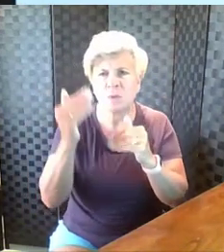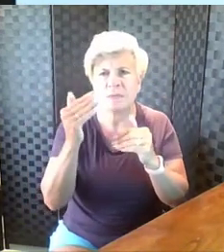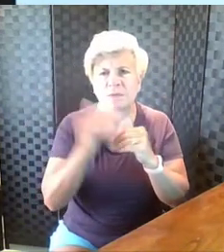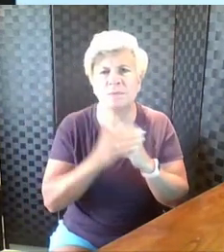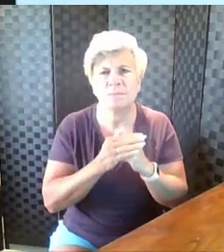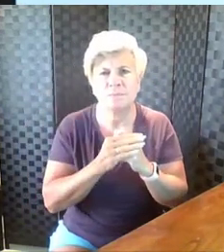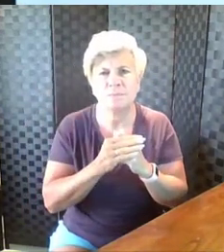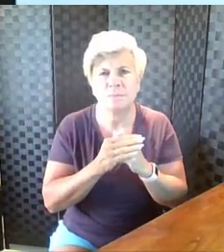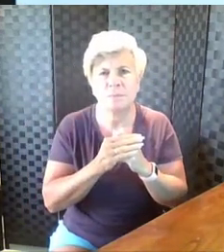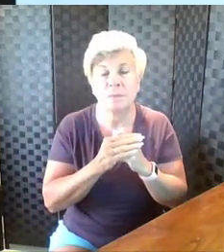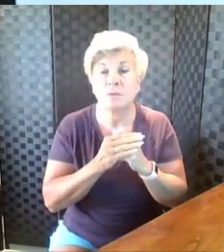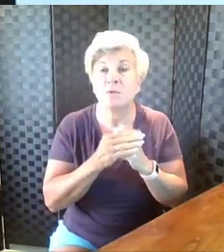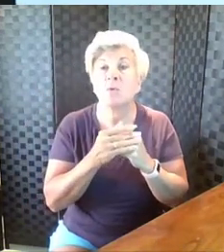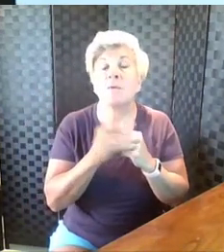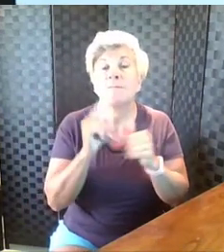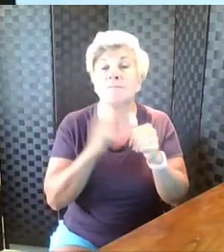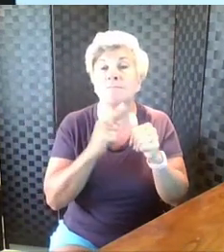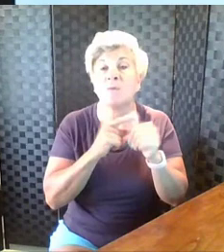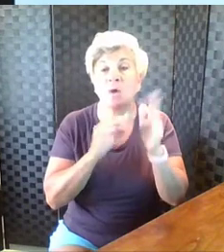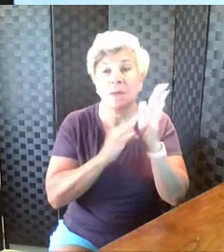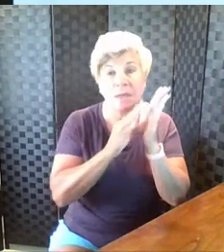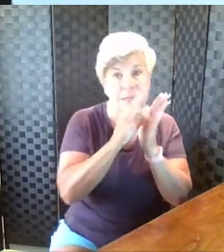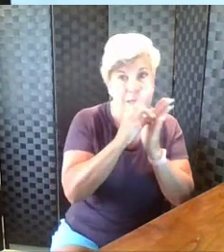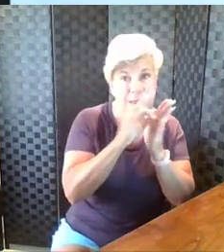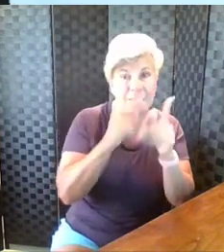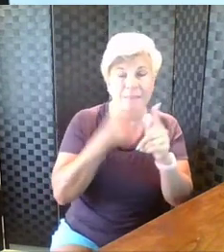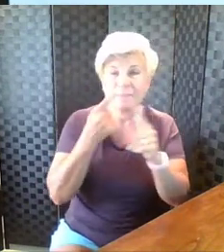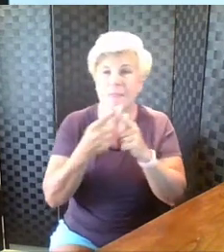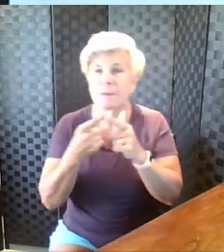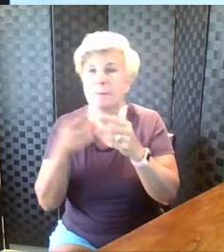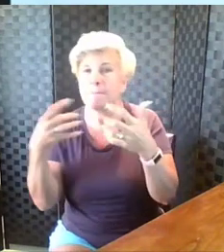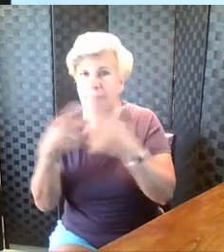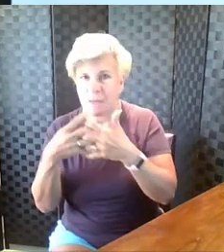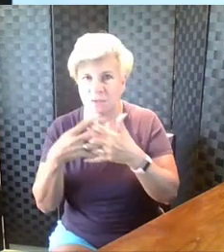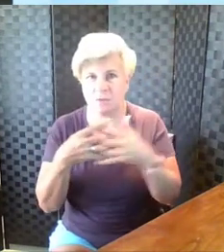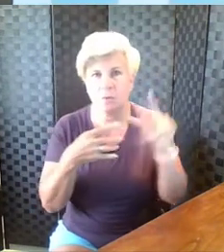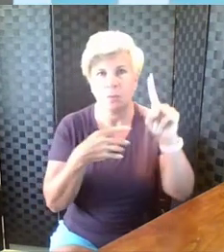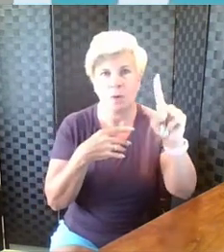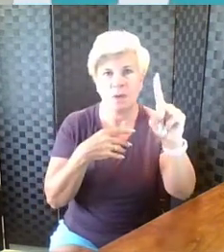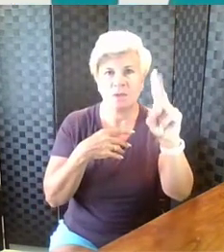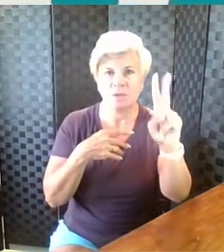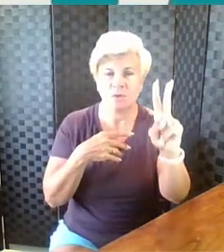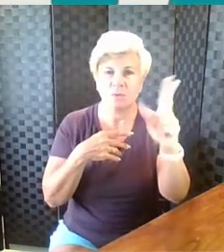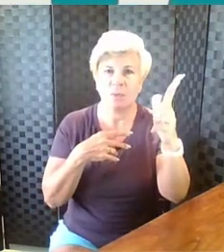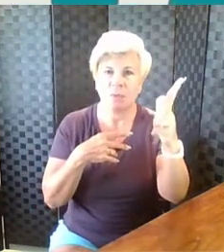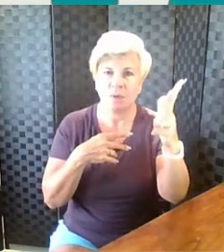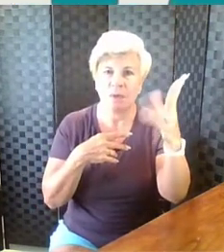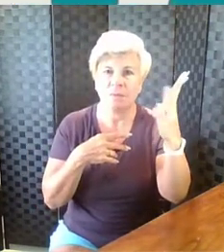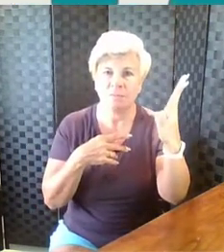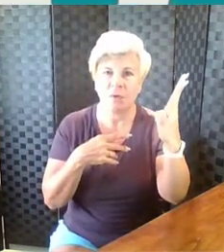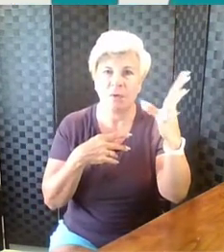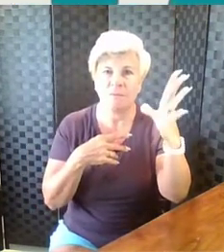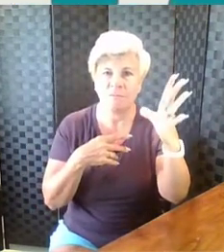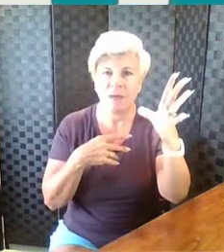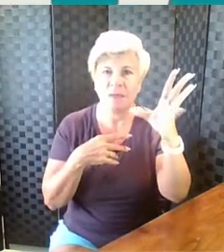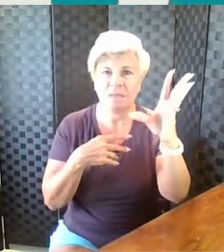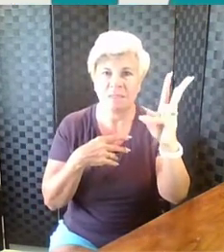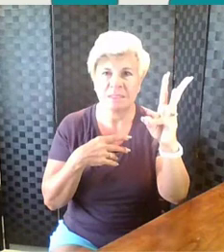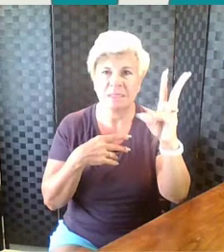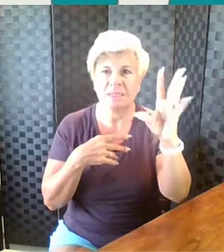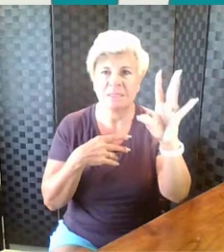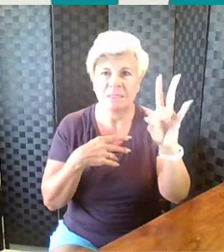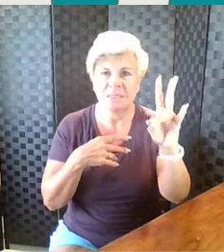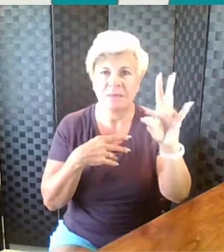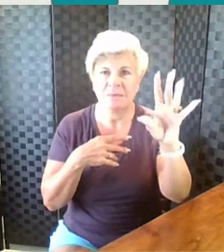this time we'll start with counting, and then we'll check with matching. 1, 2, 3, 4, 5,